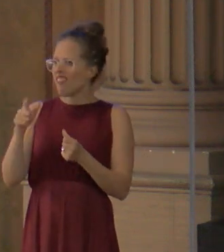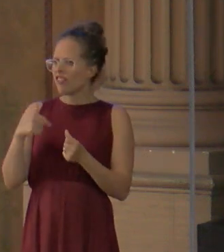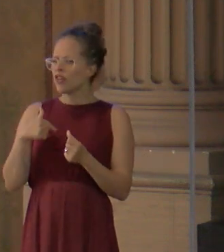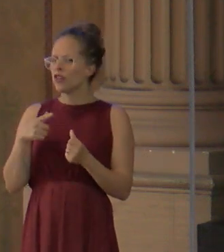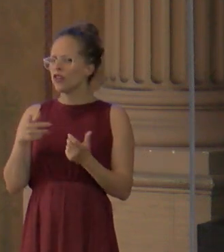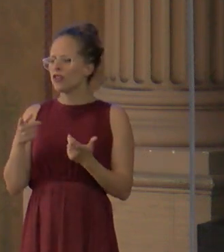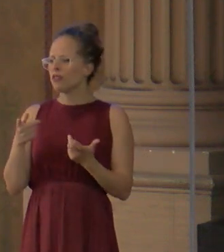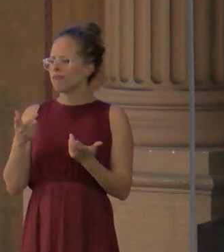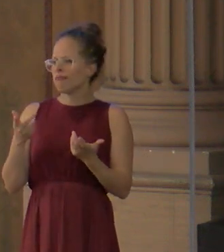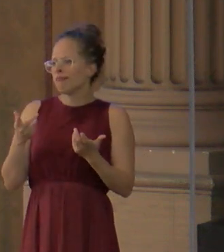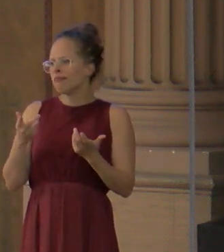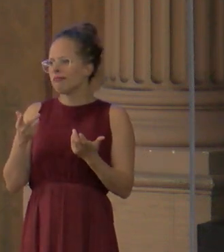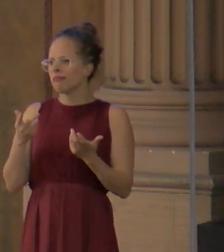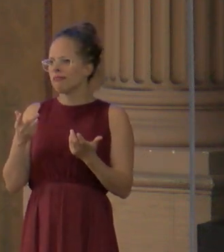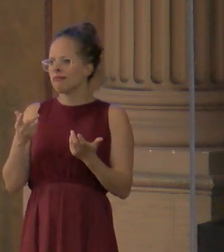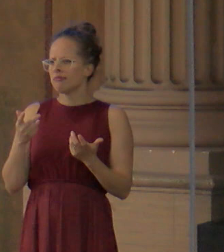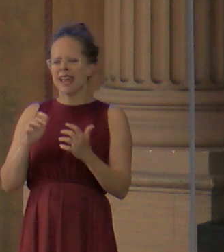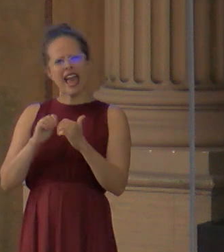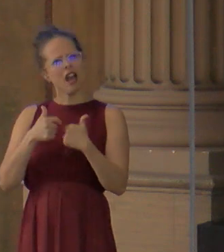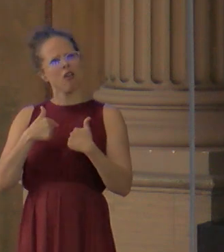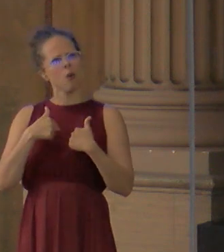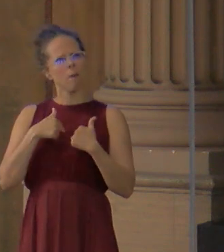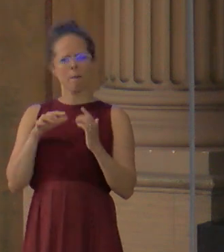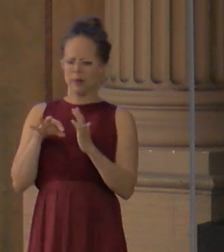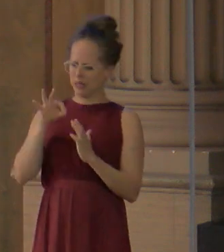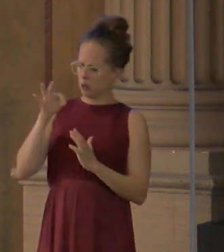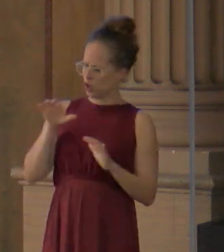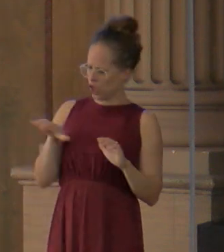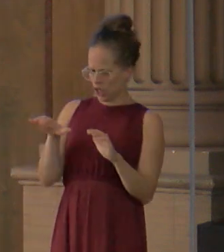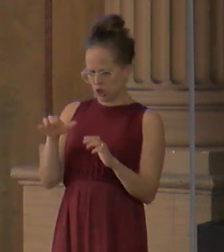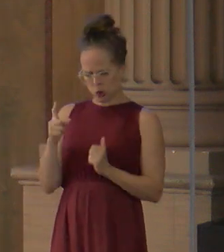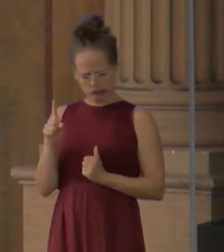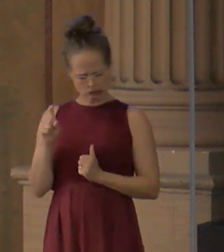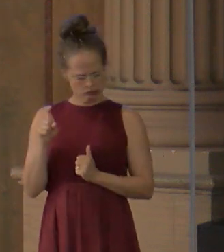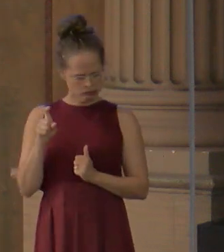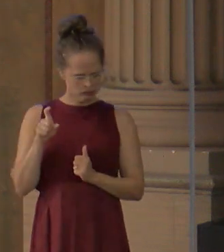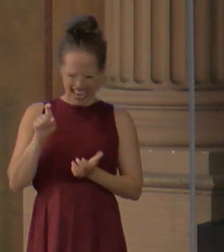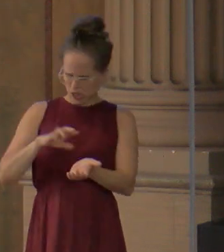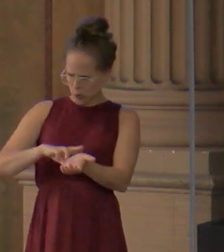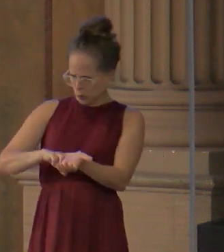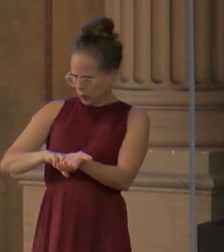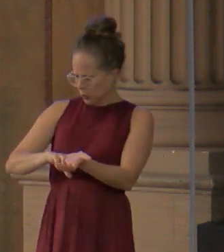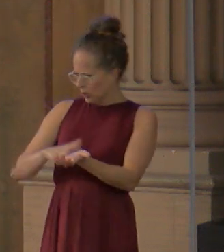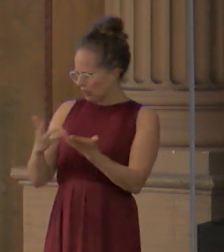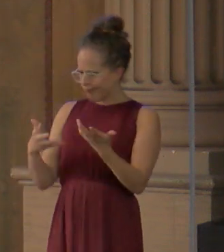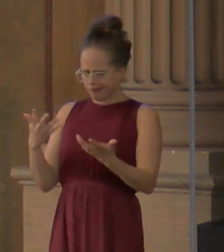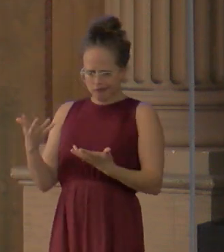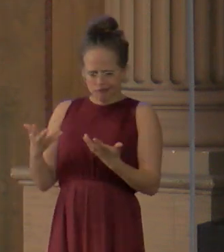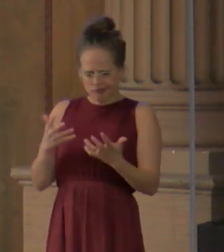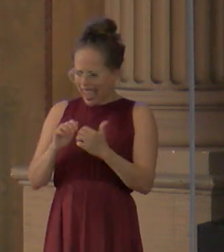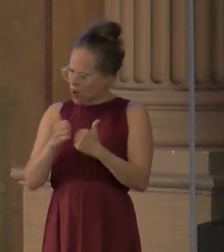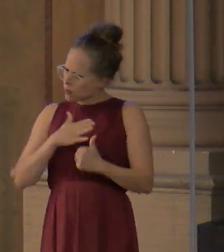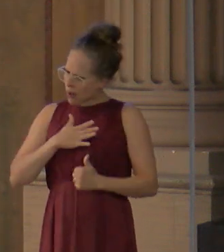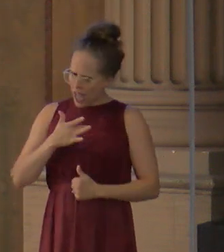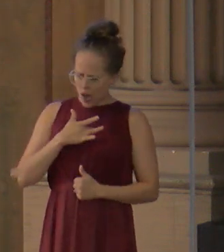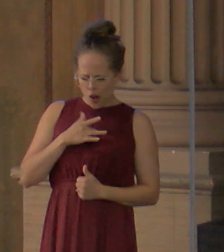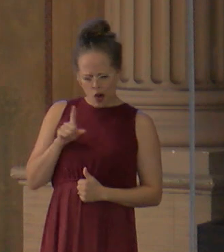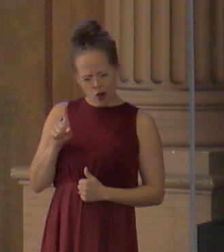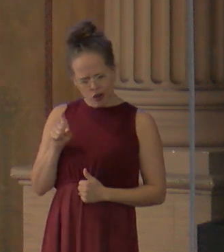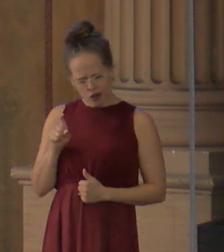unsure about how you're doing spiritually and you need some kind of gauge, like how's my heart?